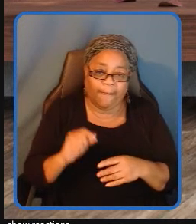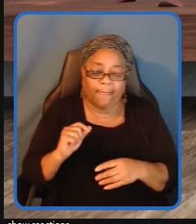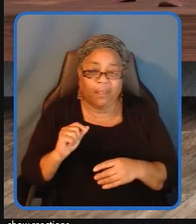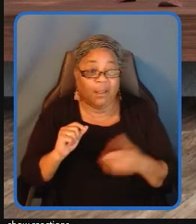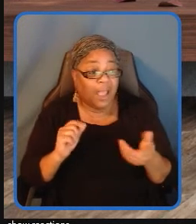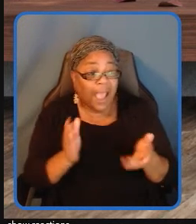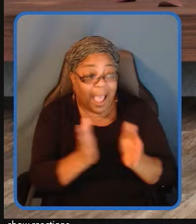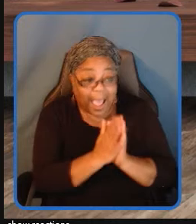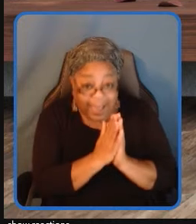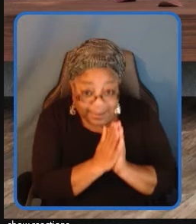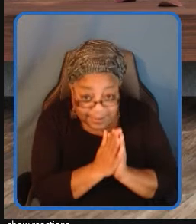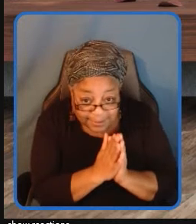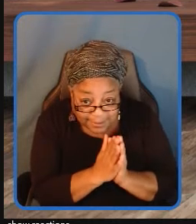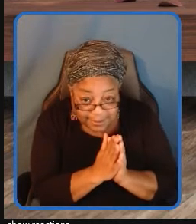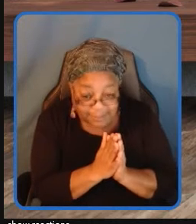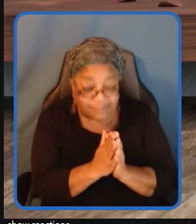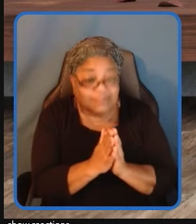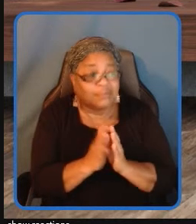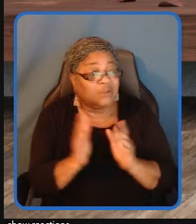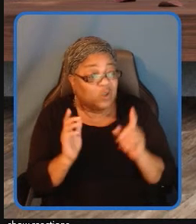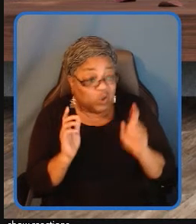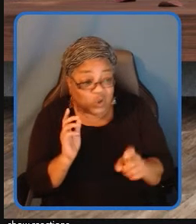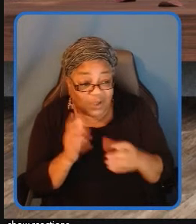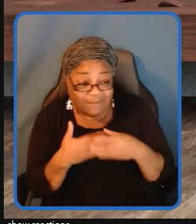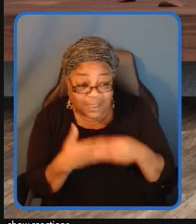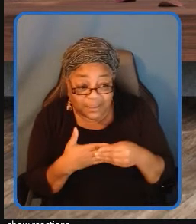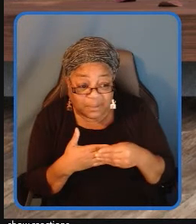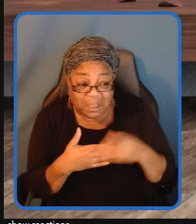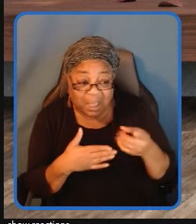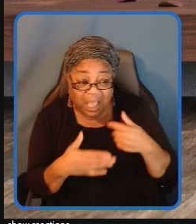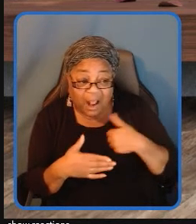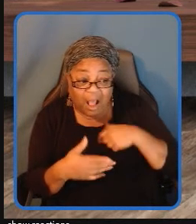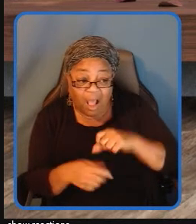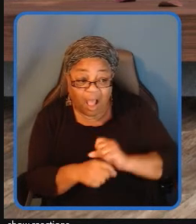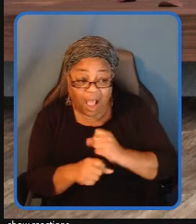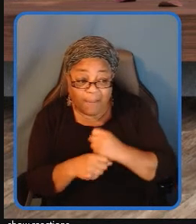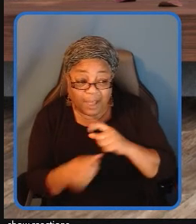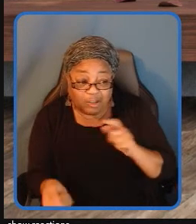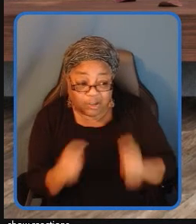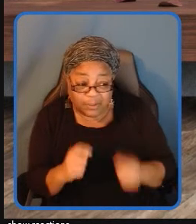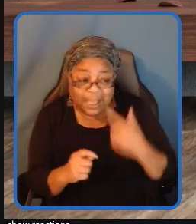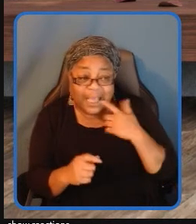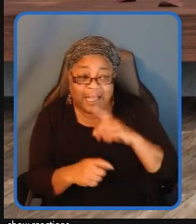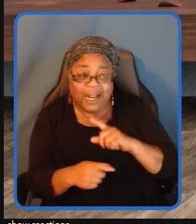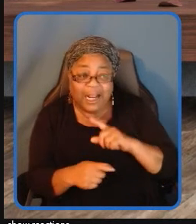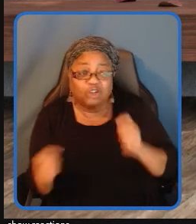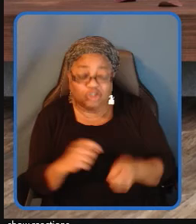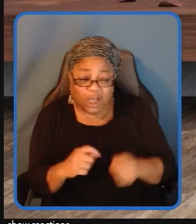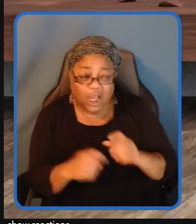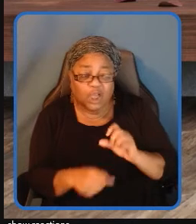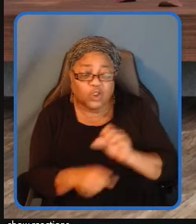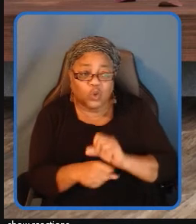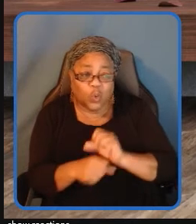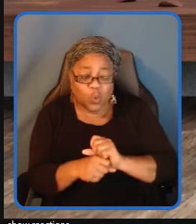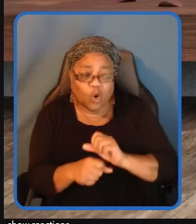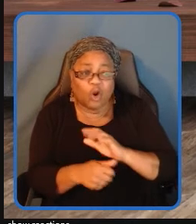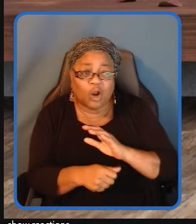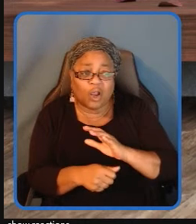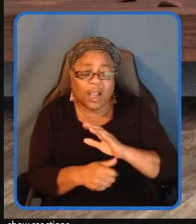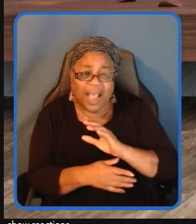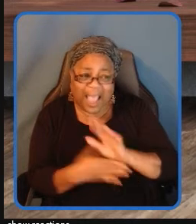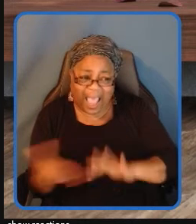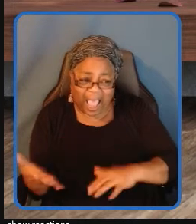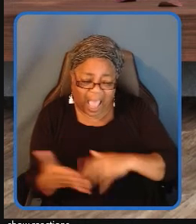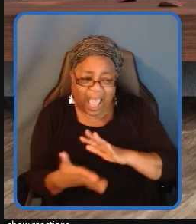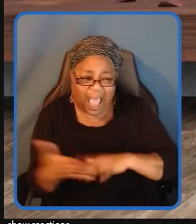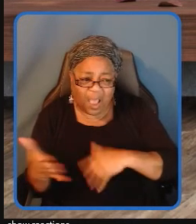ask, do you need any flexibility? Can I make adjustments? Do you need to alter around your work hours so that we can accommodate for whatever is going on in your life? And